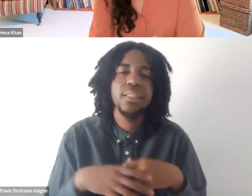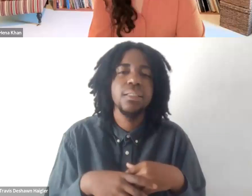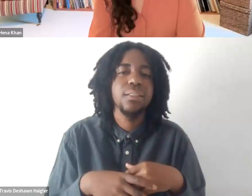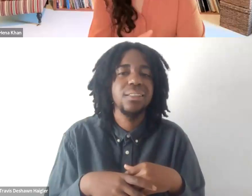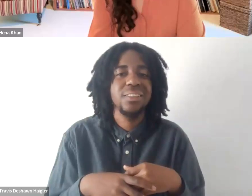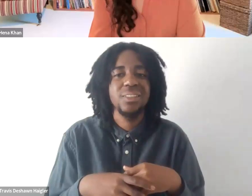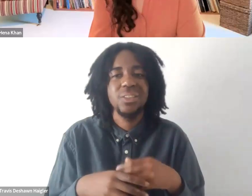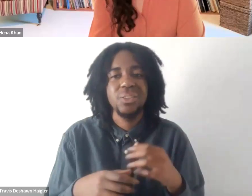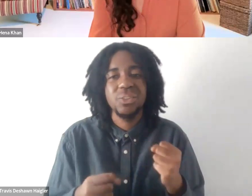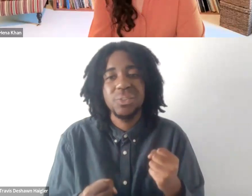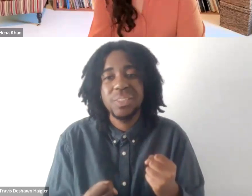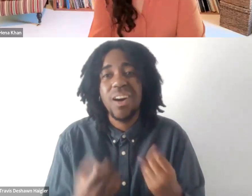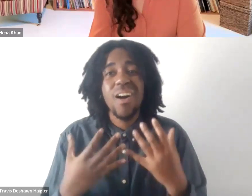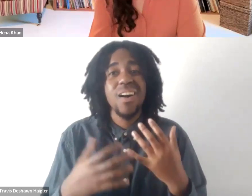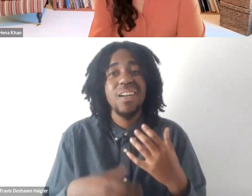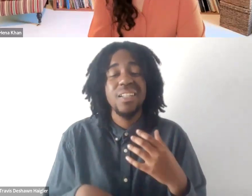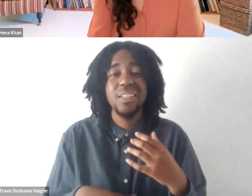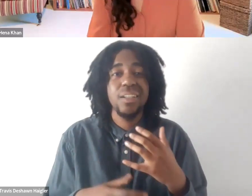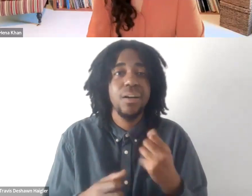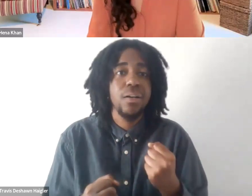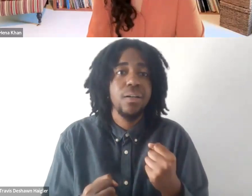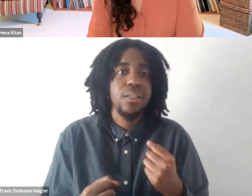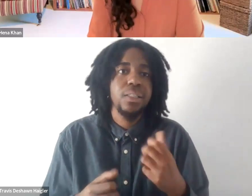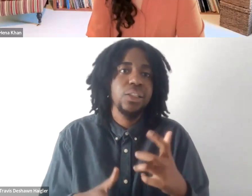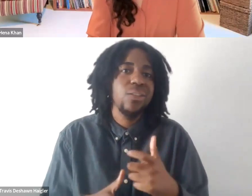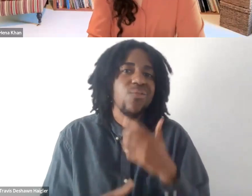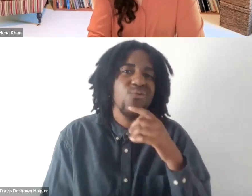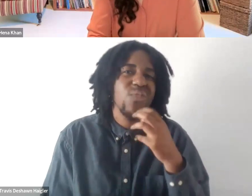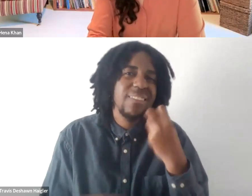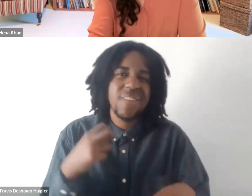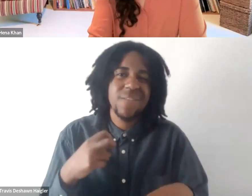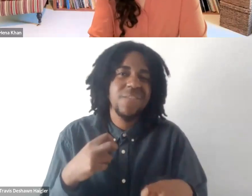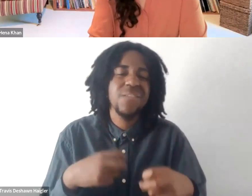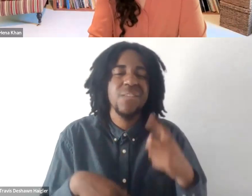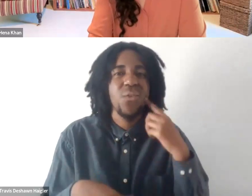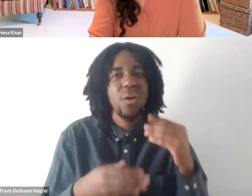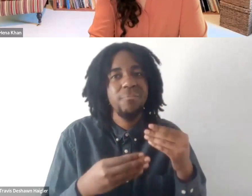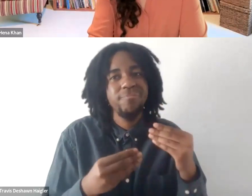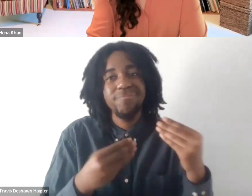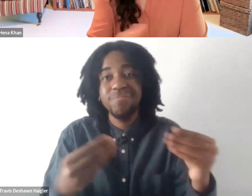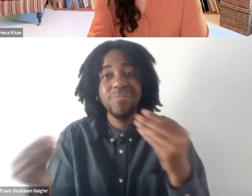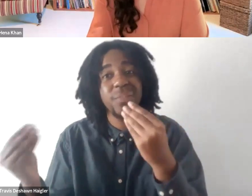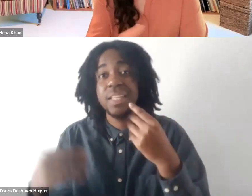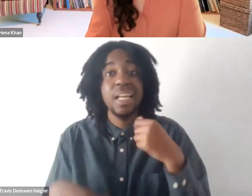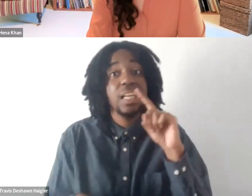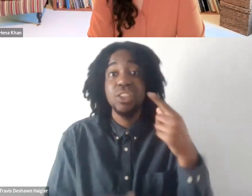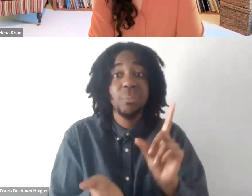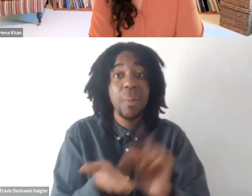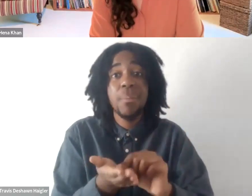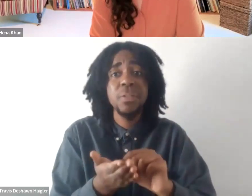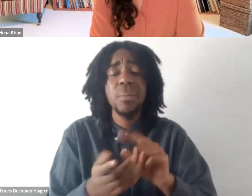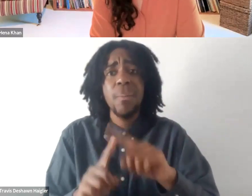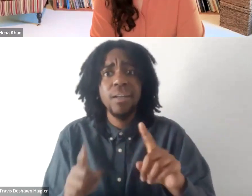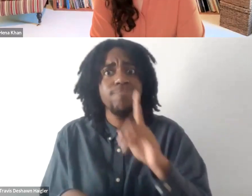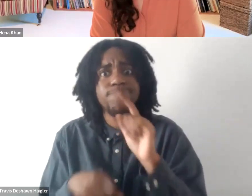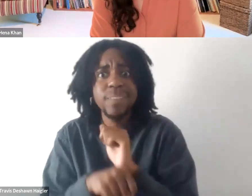much harder and getting harder for writers to get their books sold. And not only published, but then of course like to sell copies.